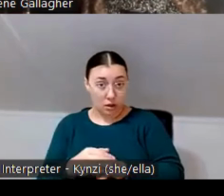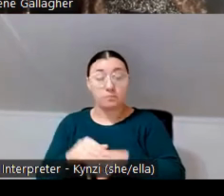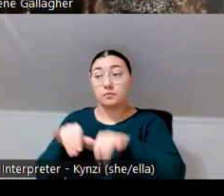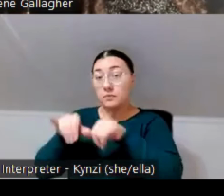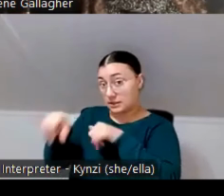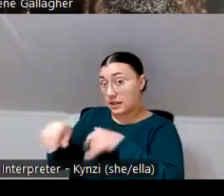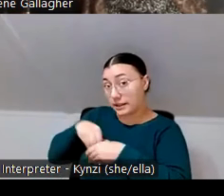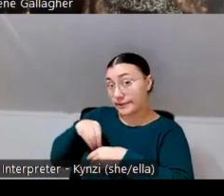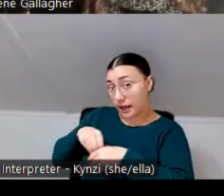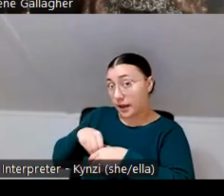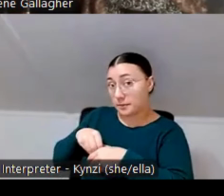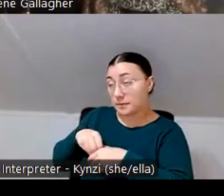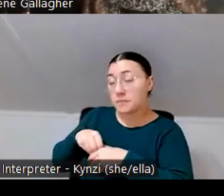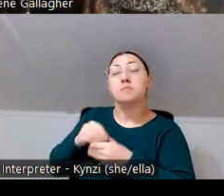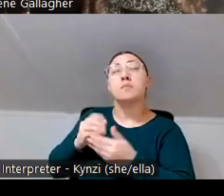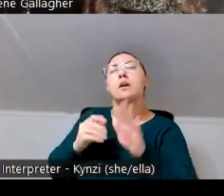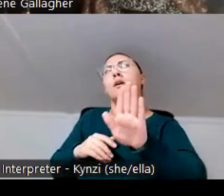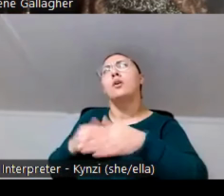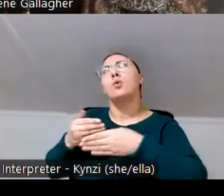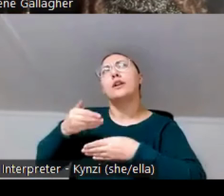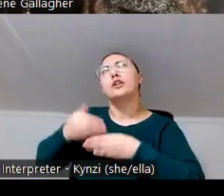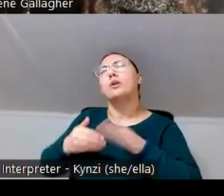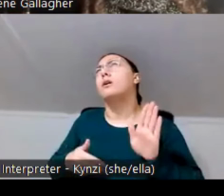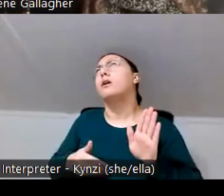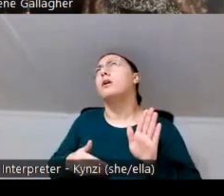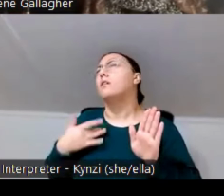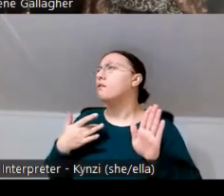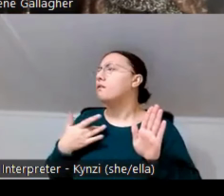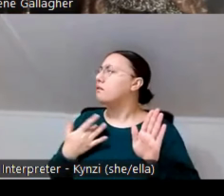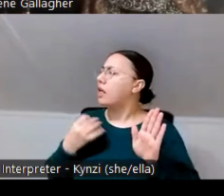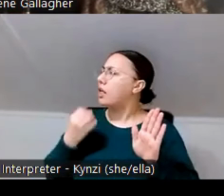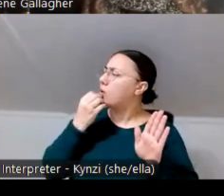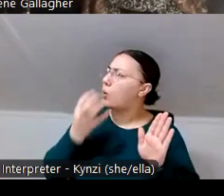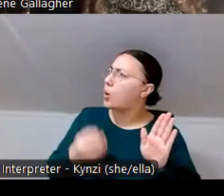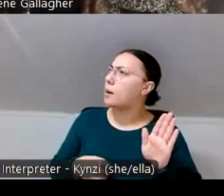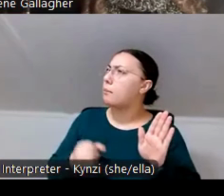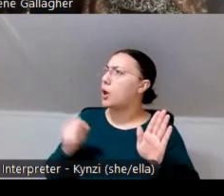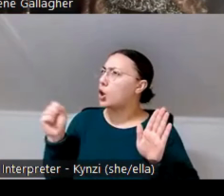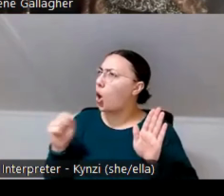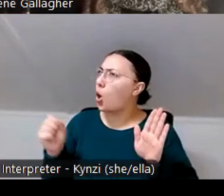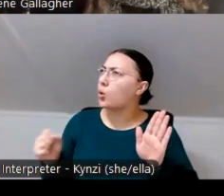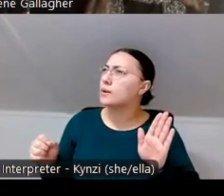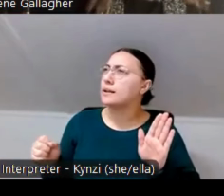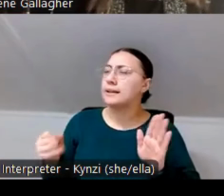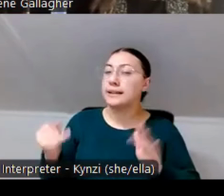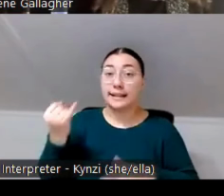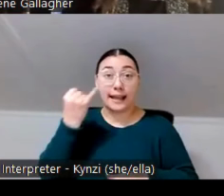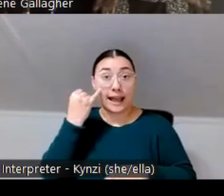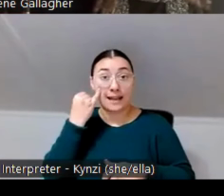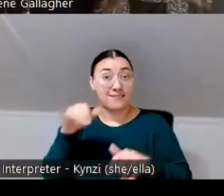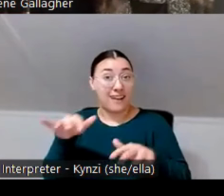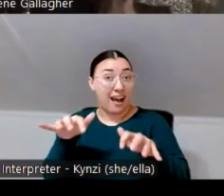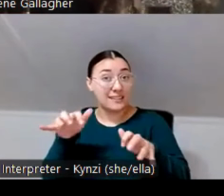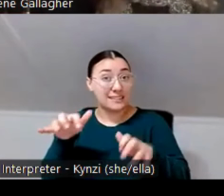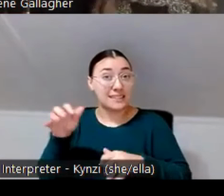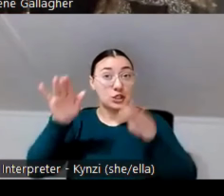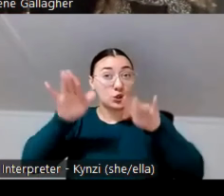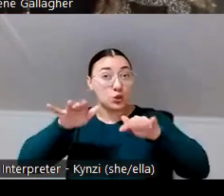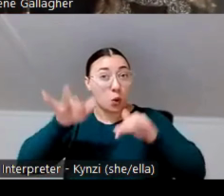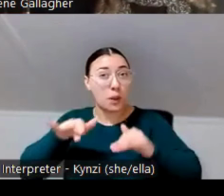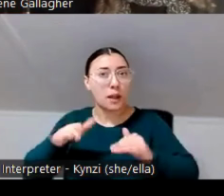cold. It might even be a little bit icy on a cold winter morning.